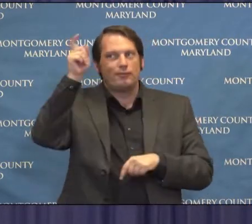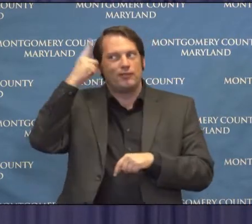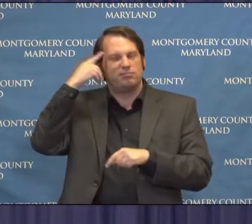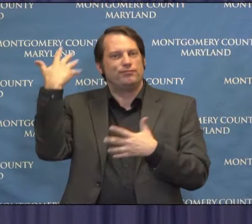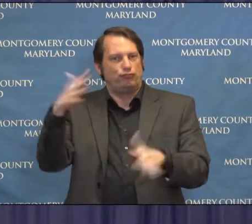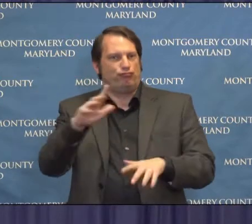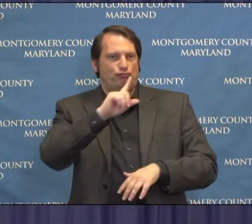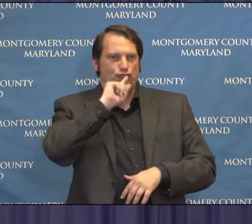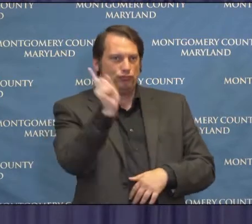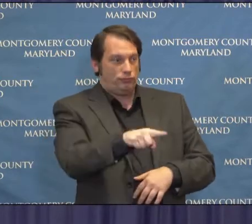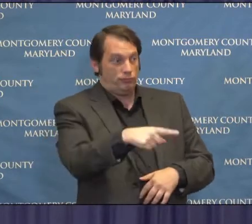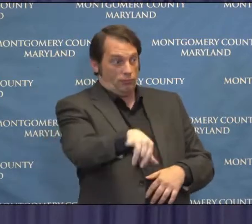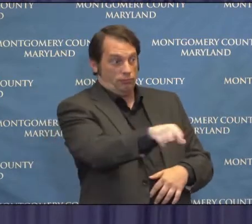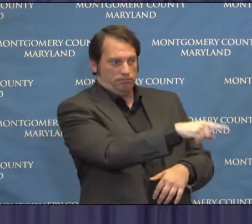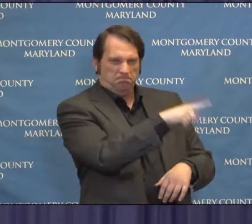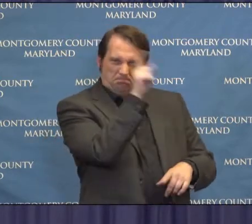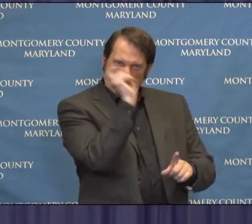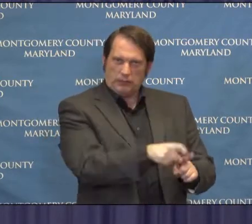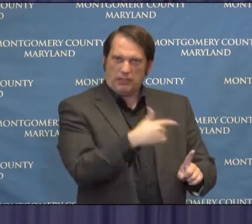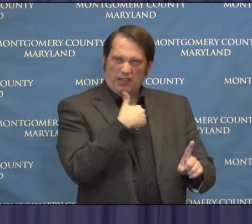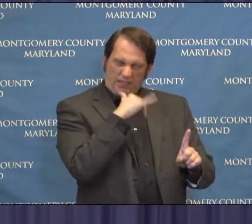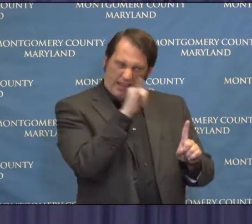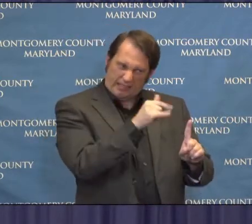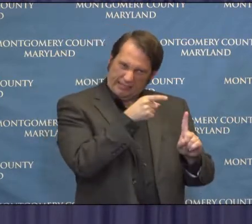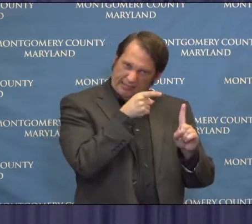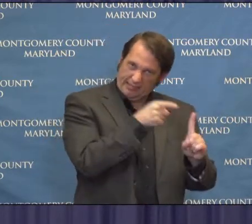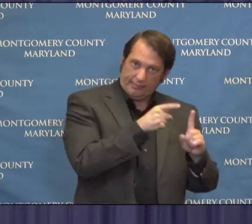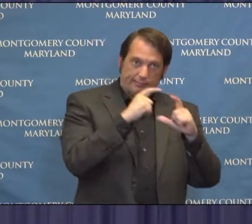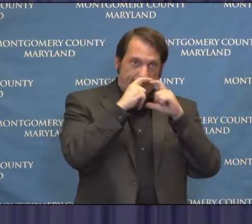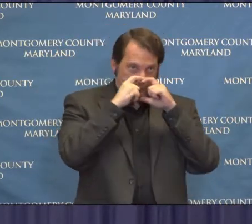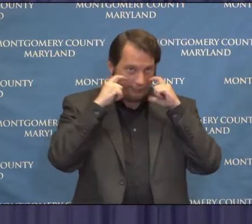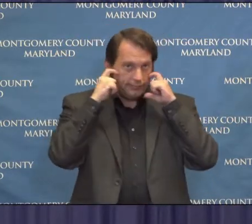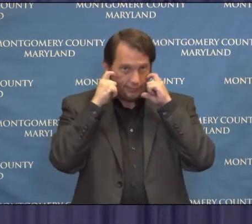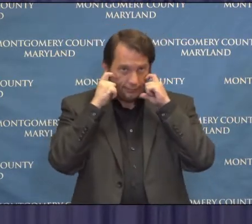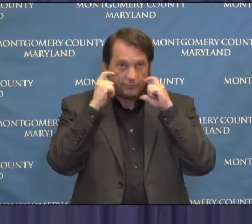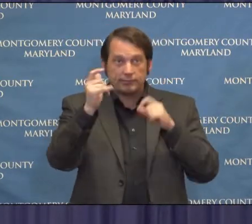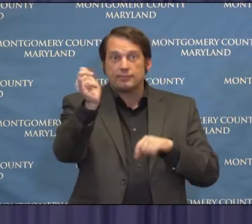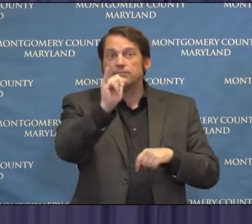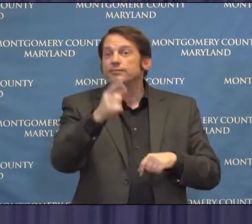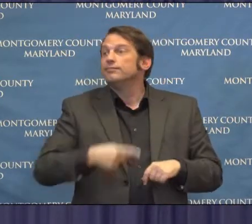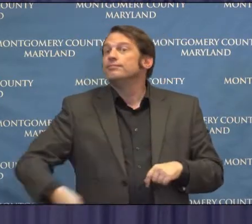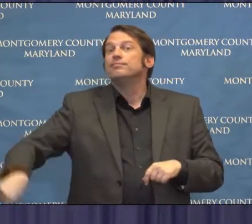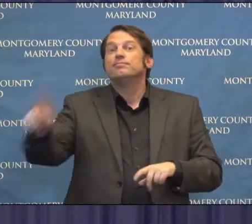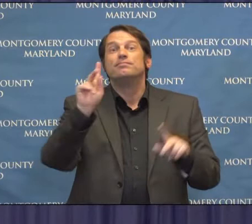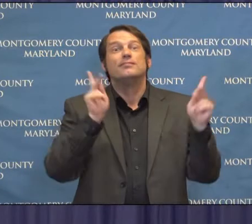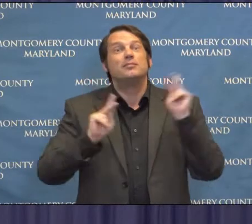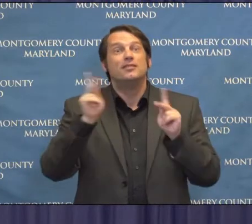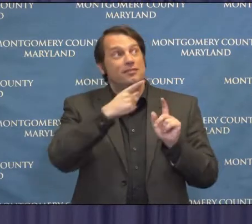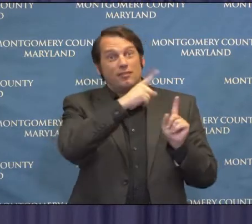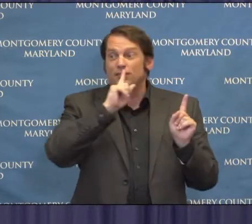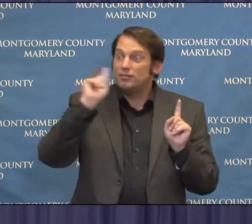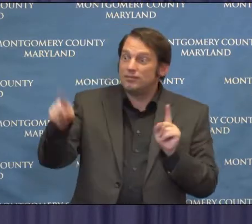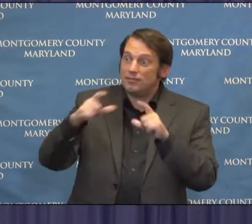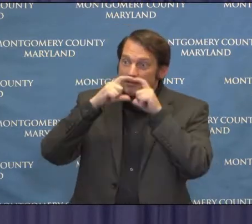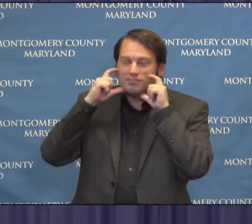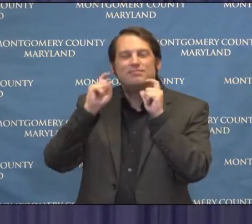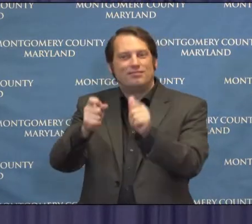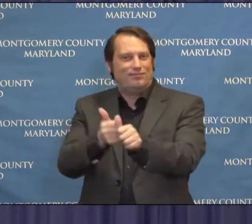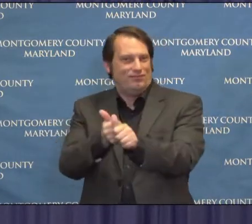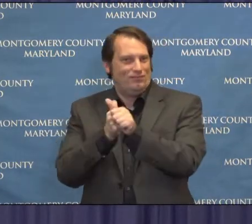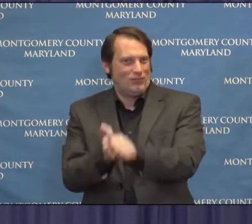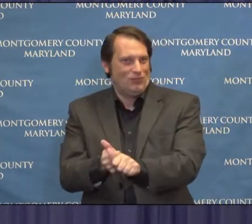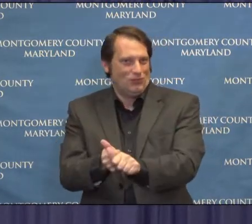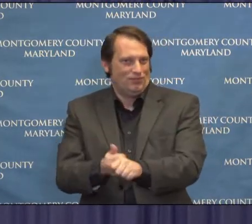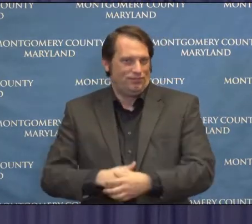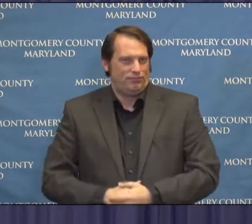abiding by the order. We are also, because of the amount of equipment that they have, making sure